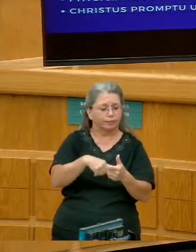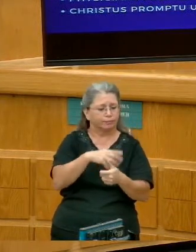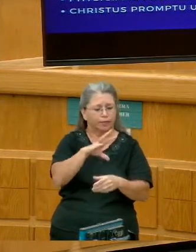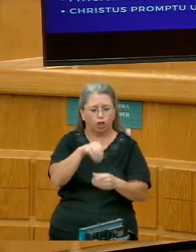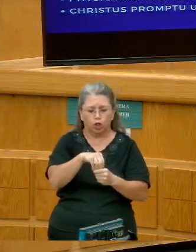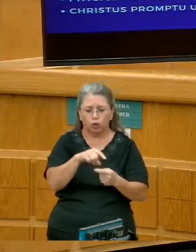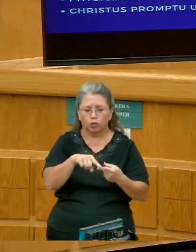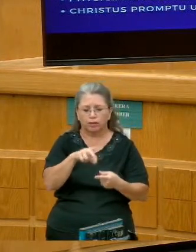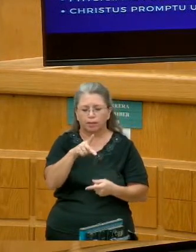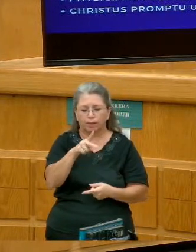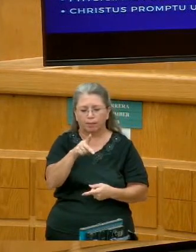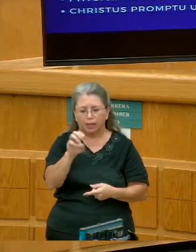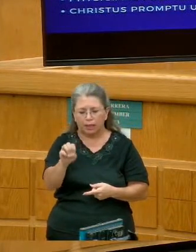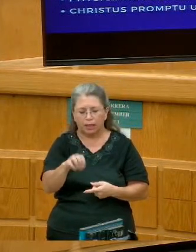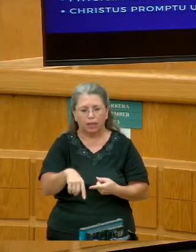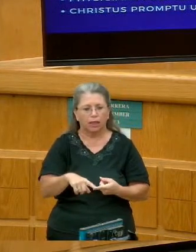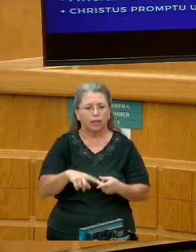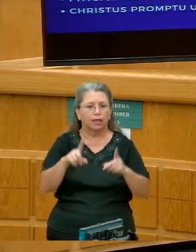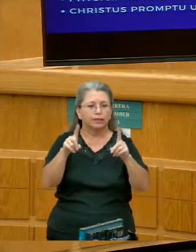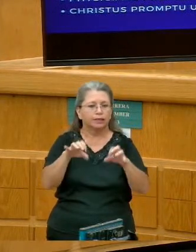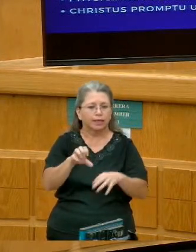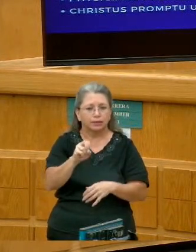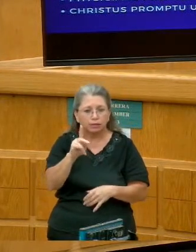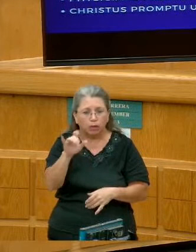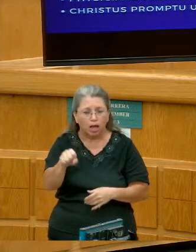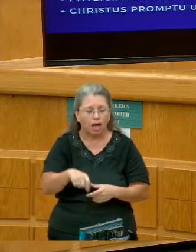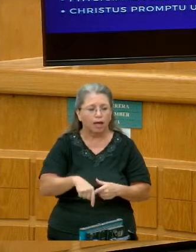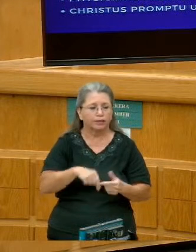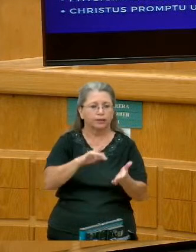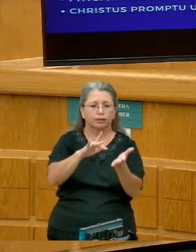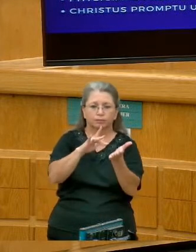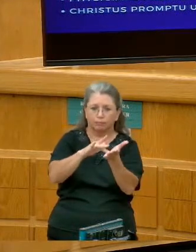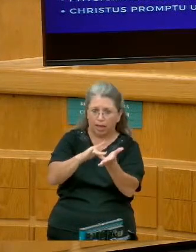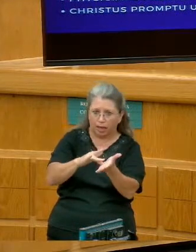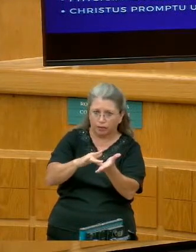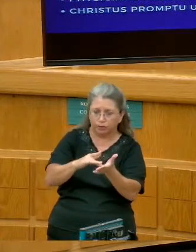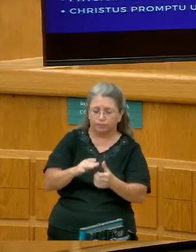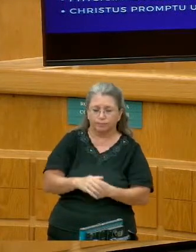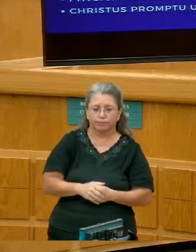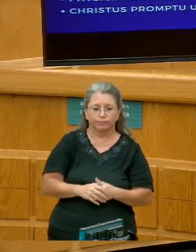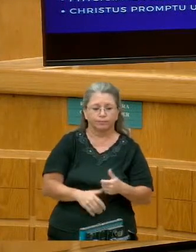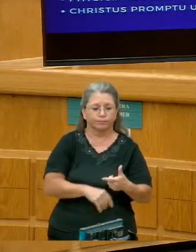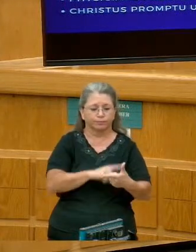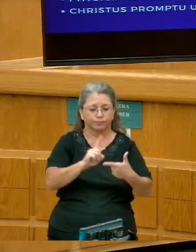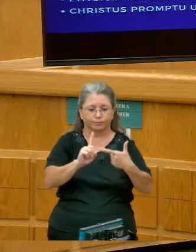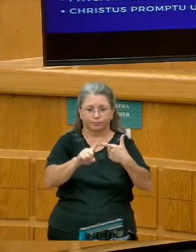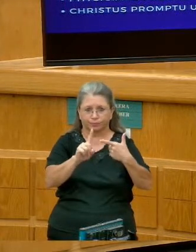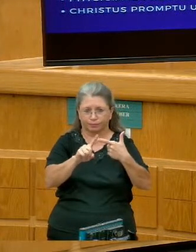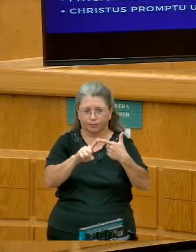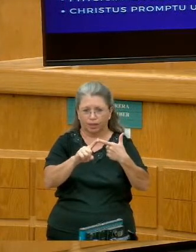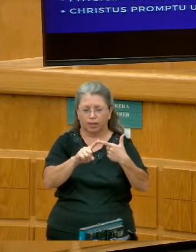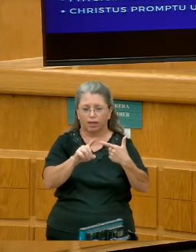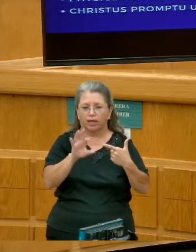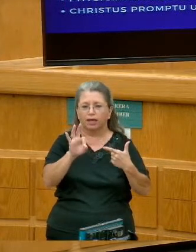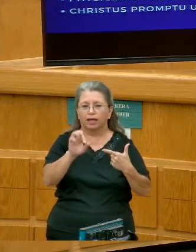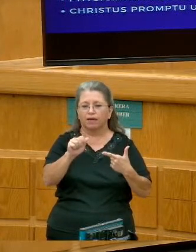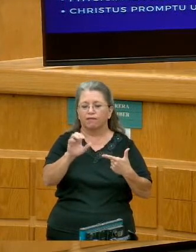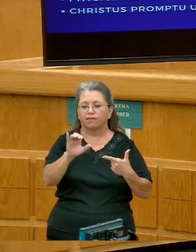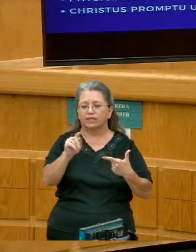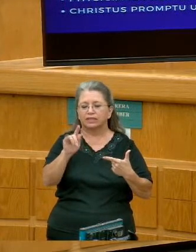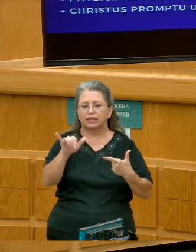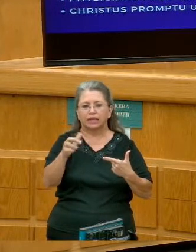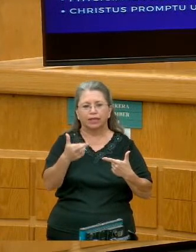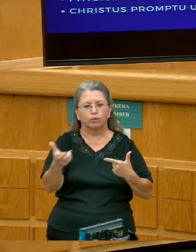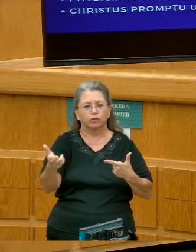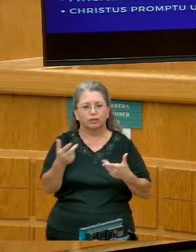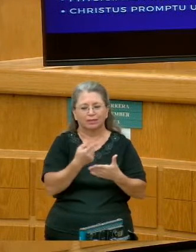PPE to testing supplies to medication. The second piece is facility resources. Last week,